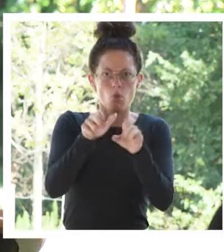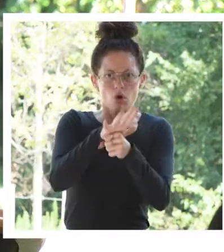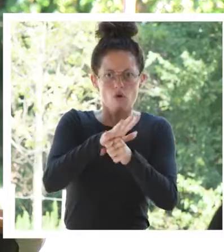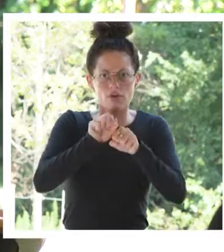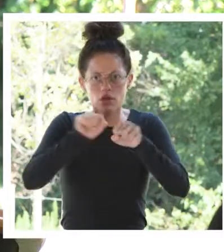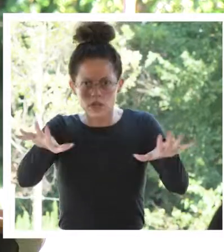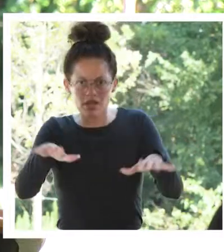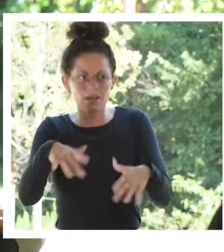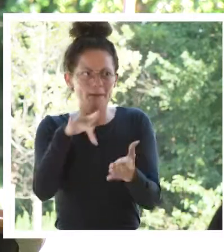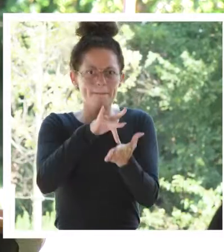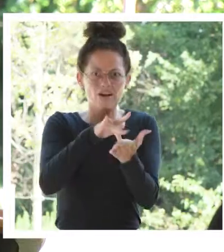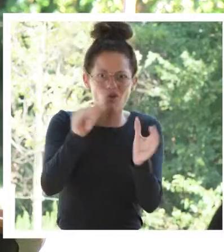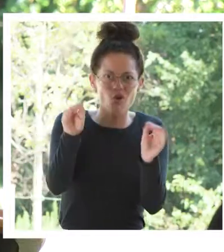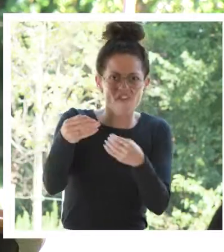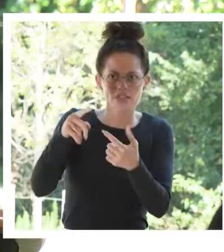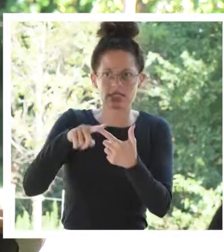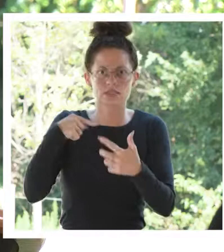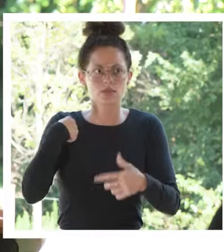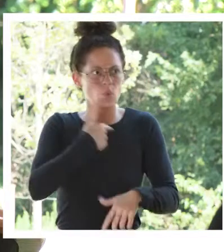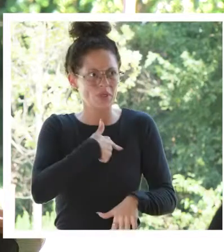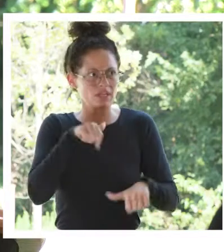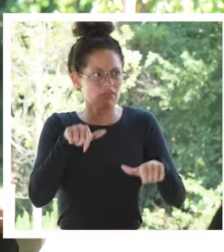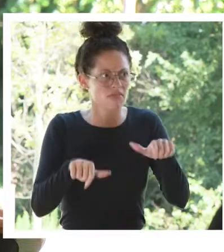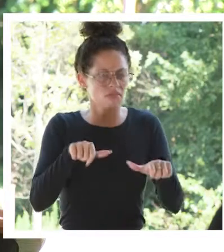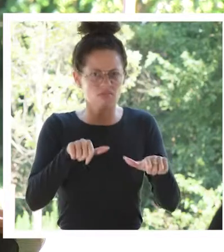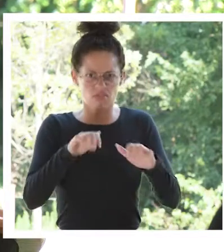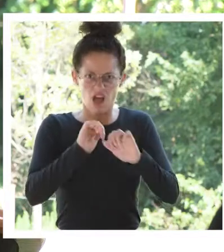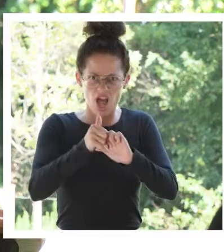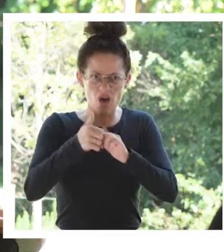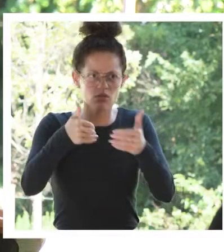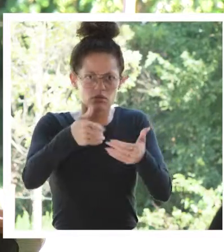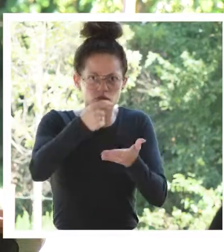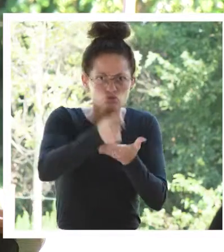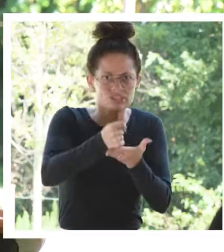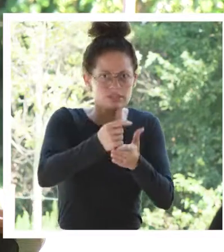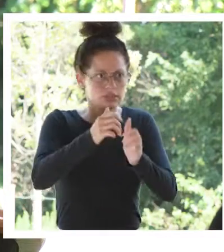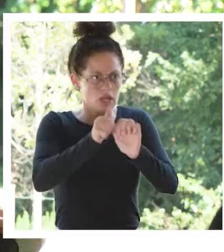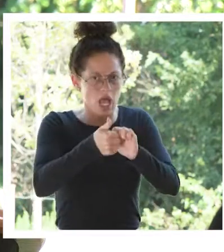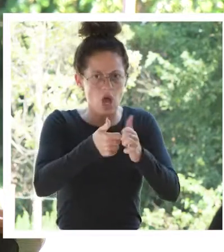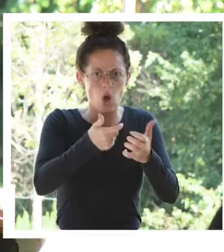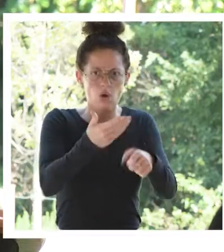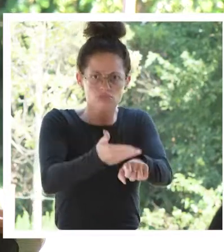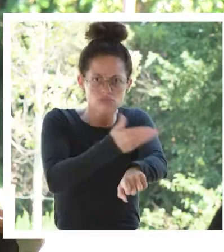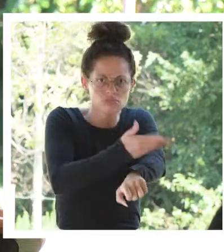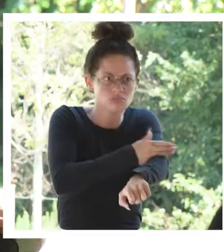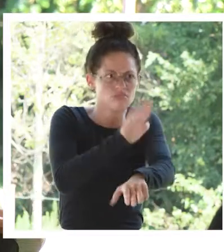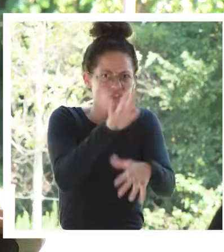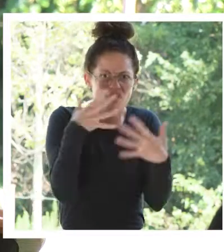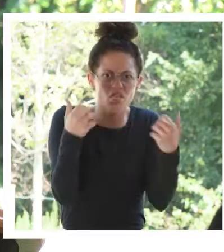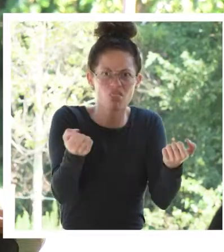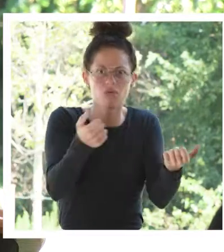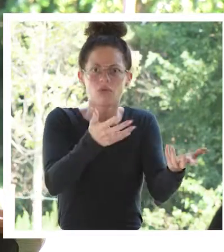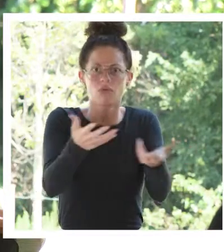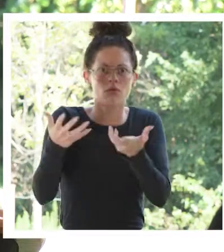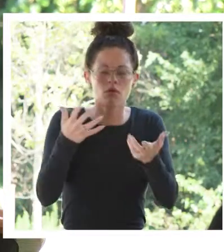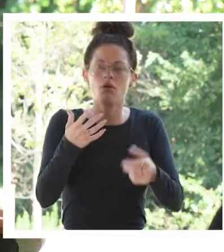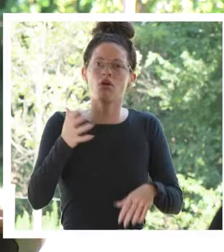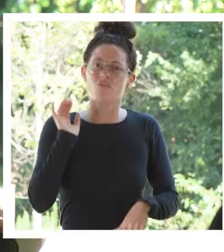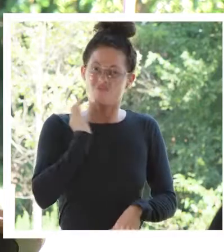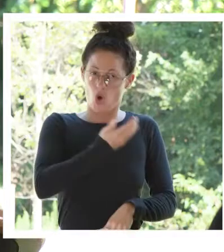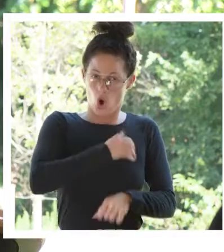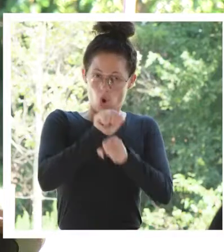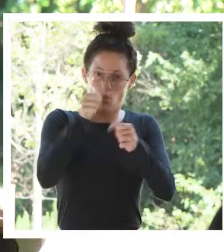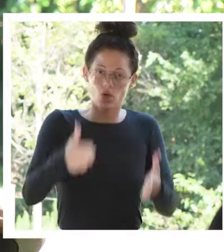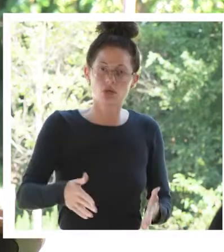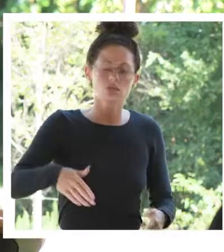knowing how patients should be treated. They really stood on the front lines with significant bravery in the face of